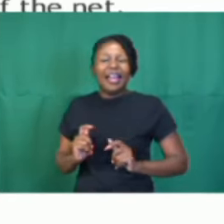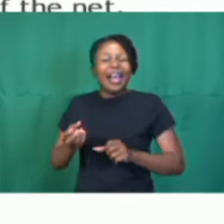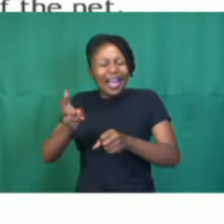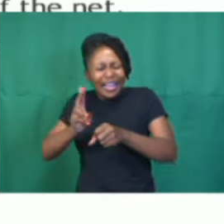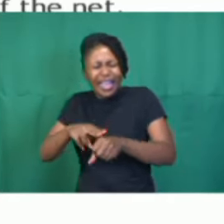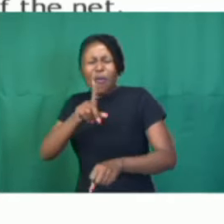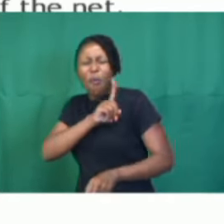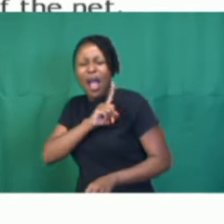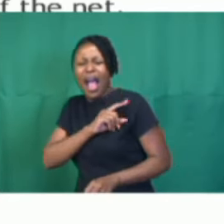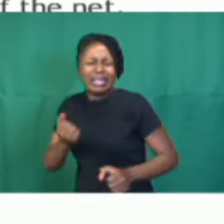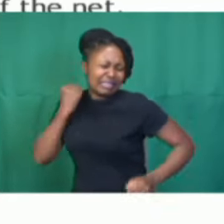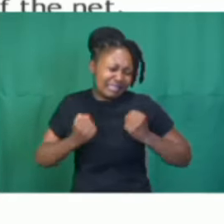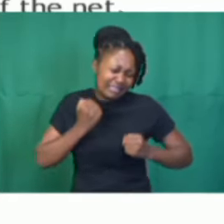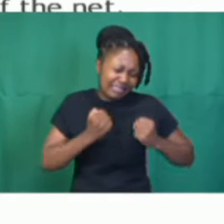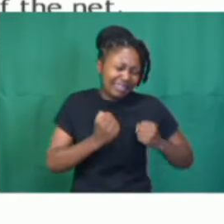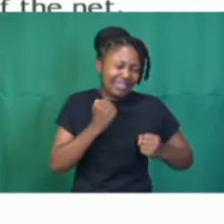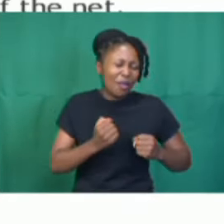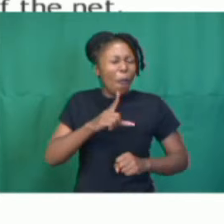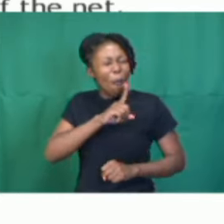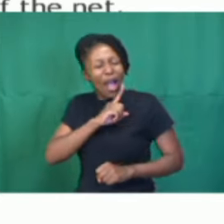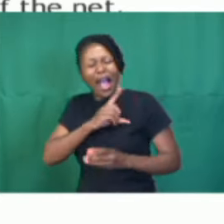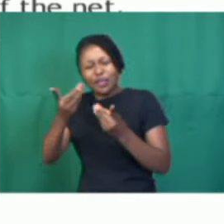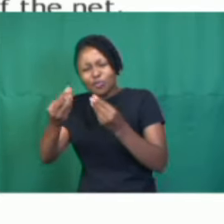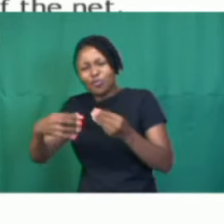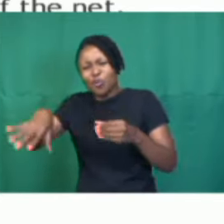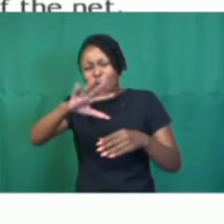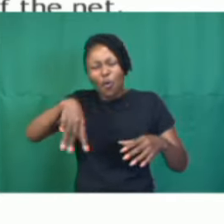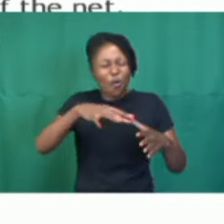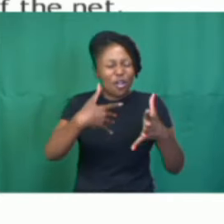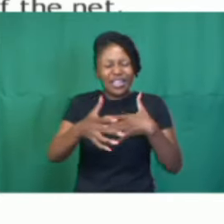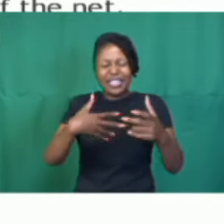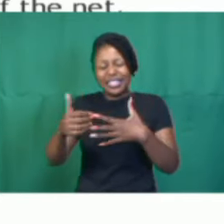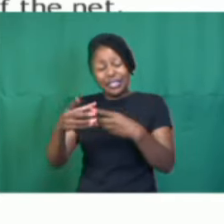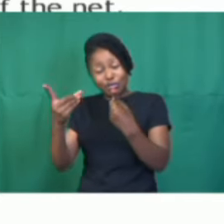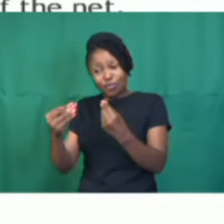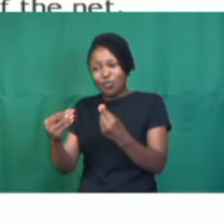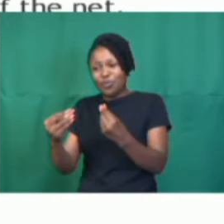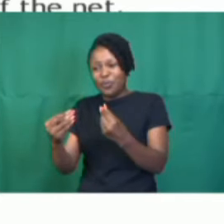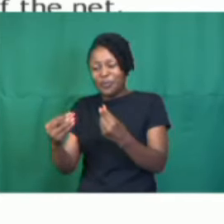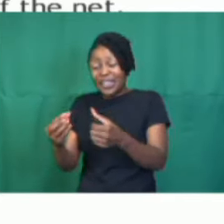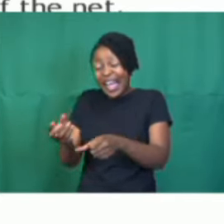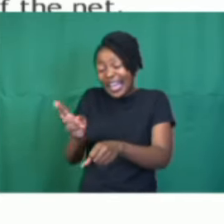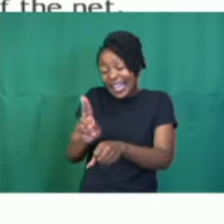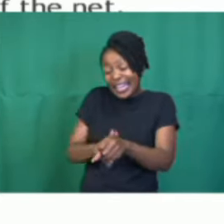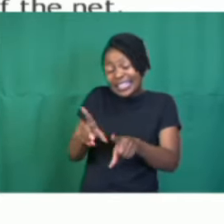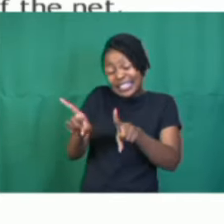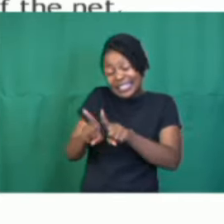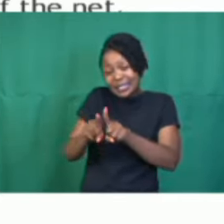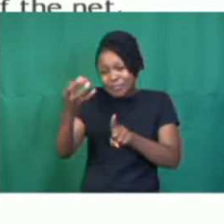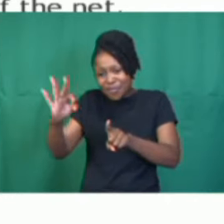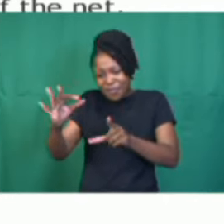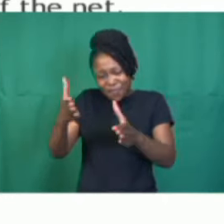sprinting, why he is doing all those things that he is doing? This is also another technique that writers use